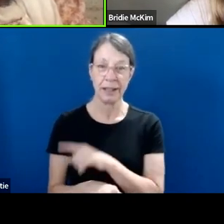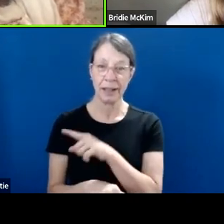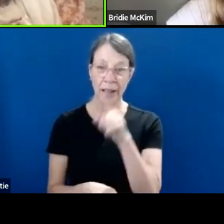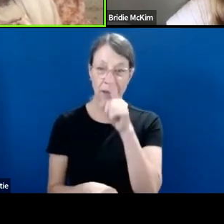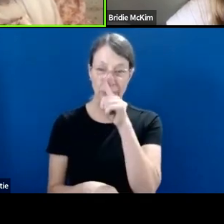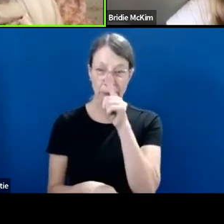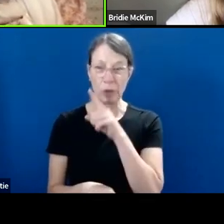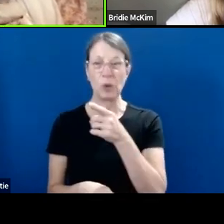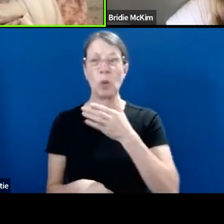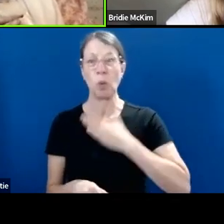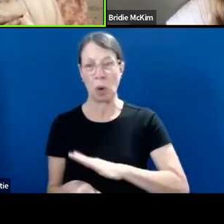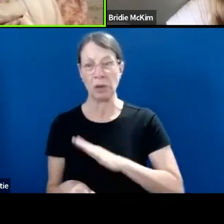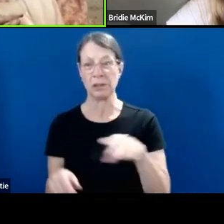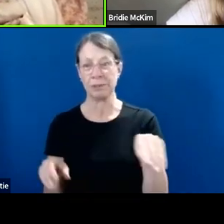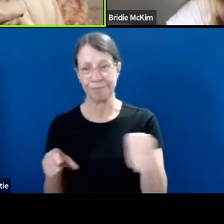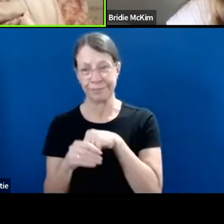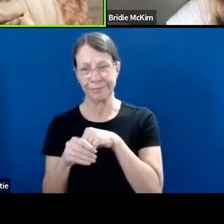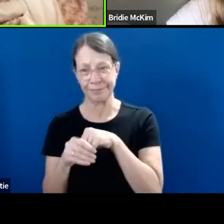inclusive.